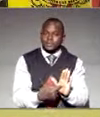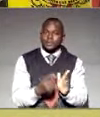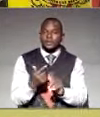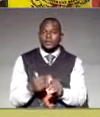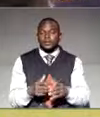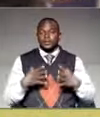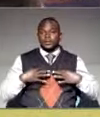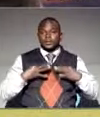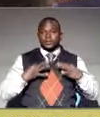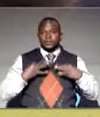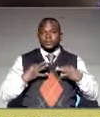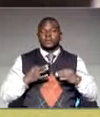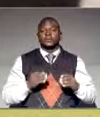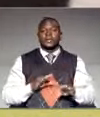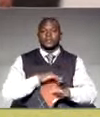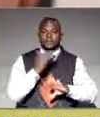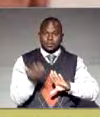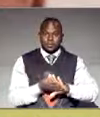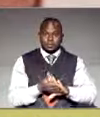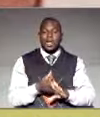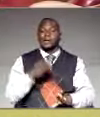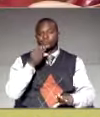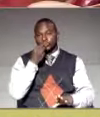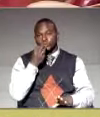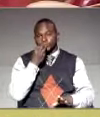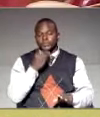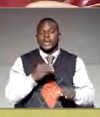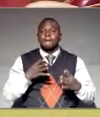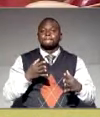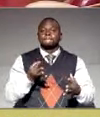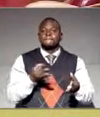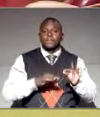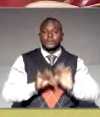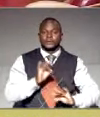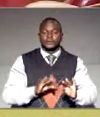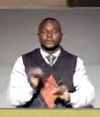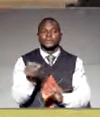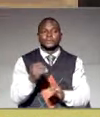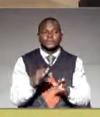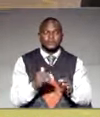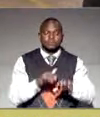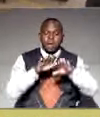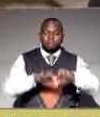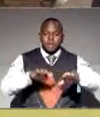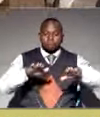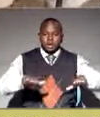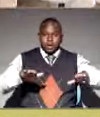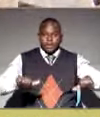from clothes, shoes, edibles, art and craft, among others.